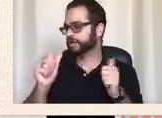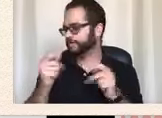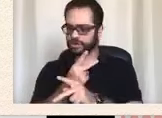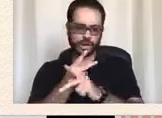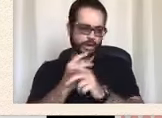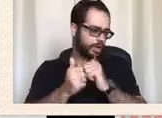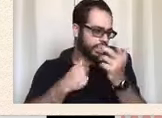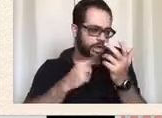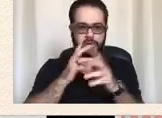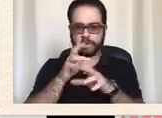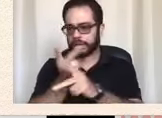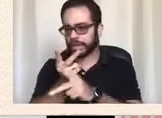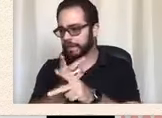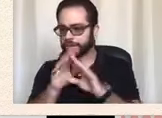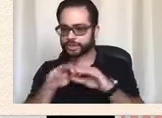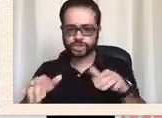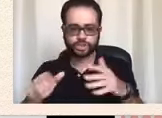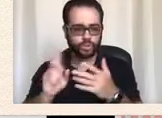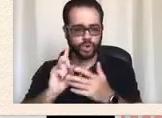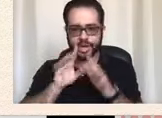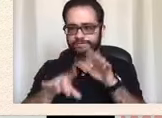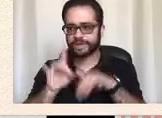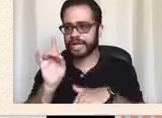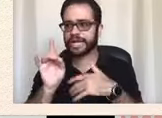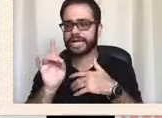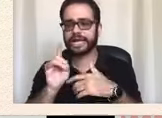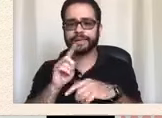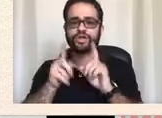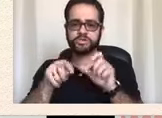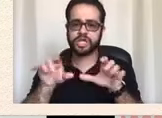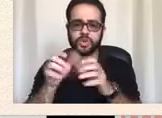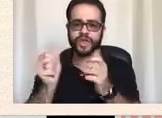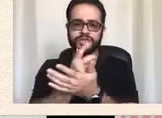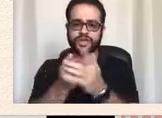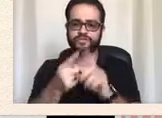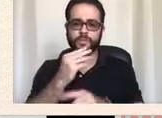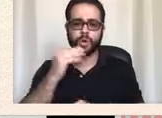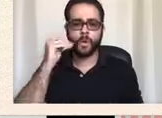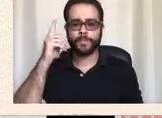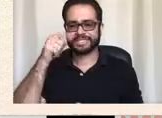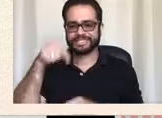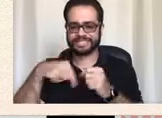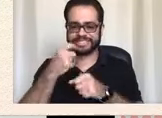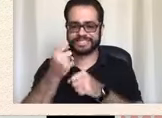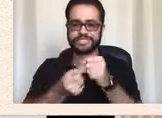going to find them? But you're going to be able to do it from home because this year's program is going to be online.